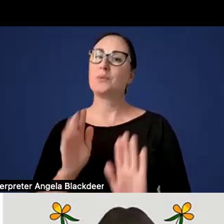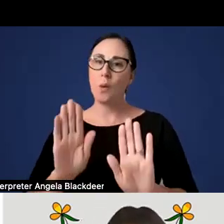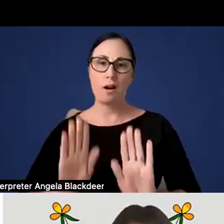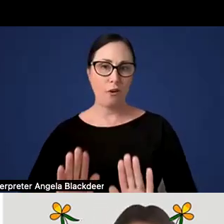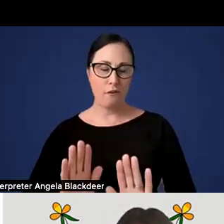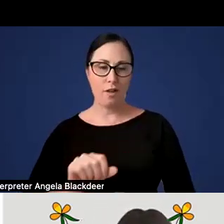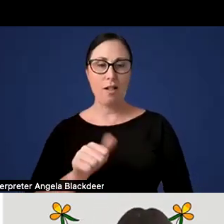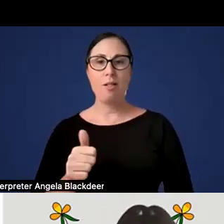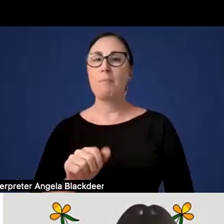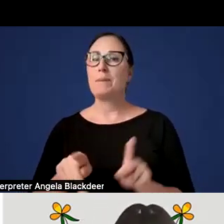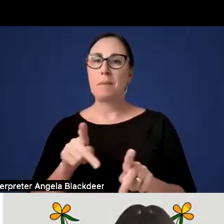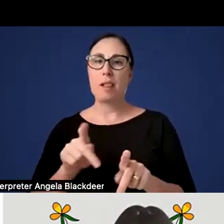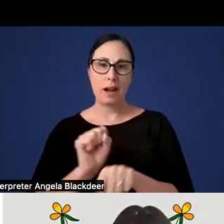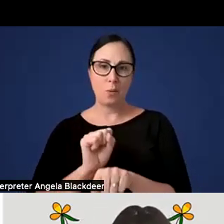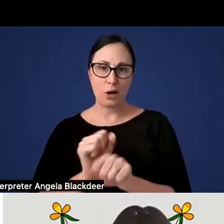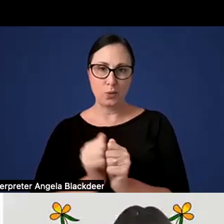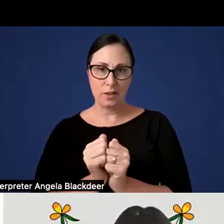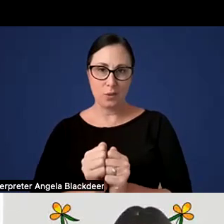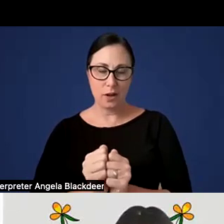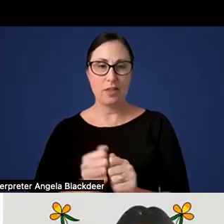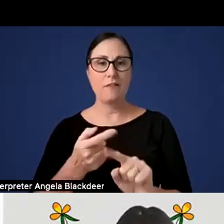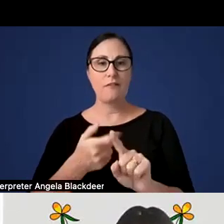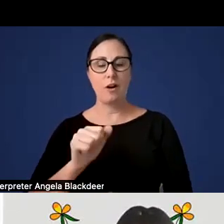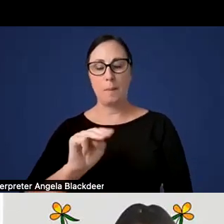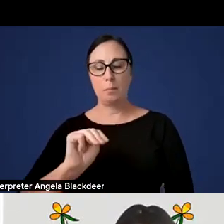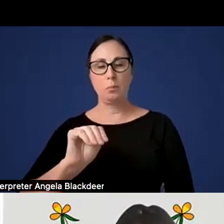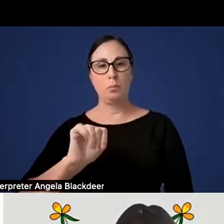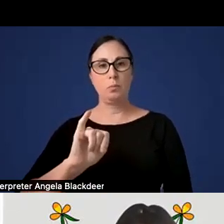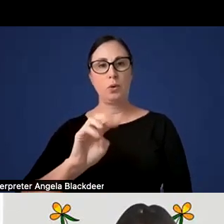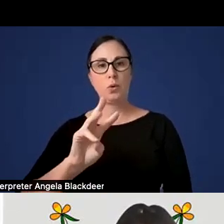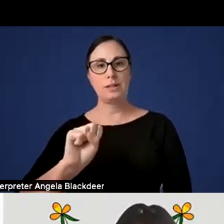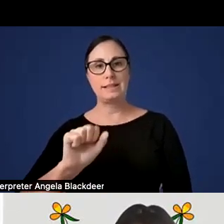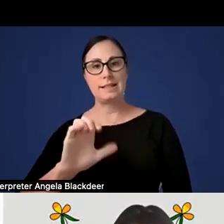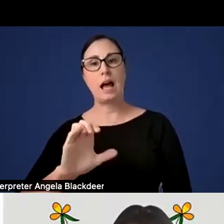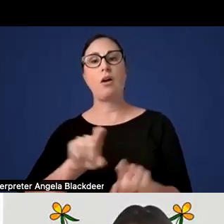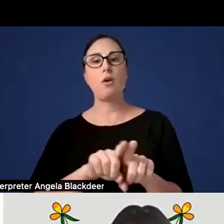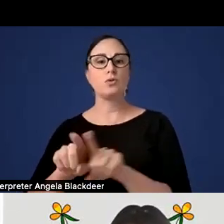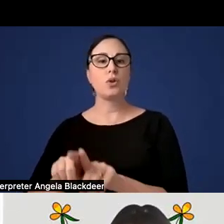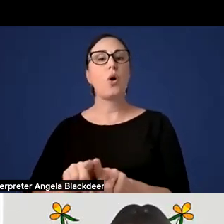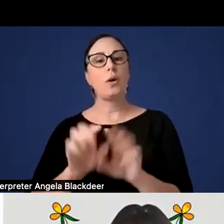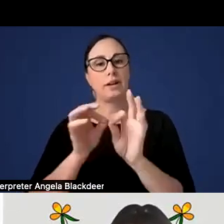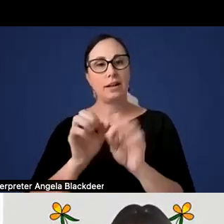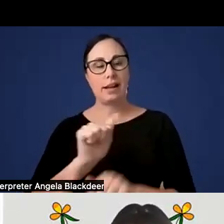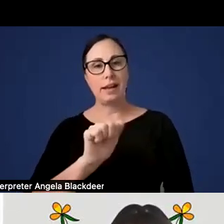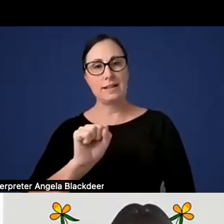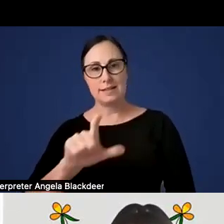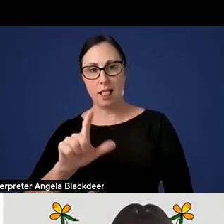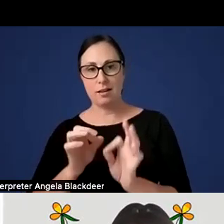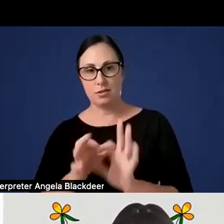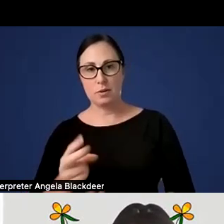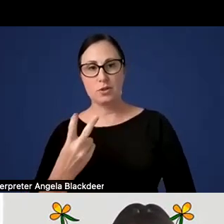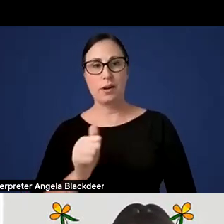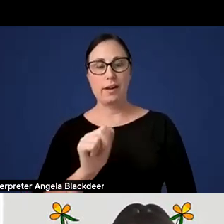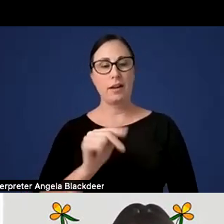colleagues from MUSAC, as well as 2 of our ASL interpreters, Angela and